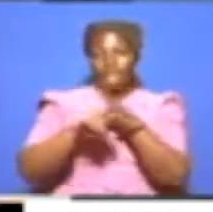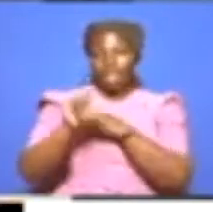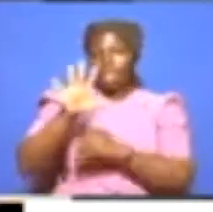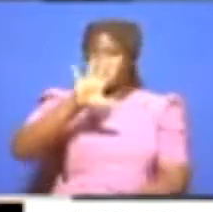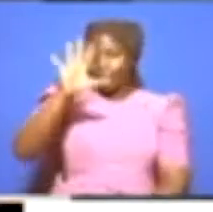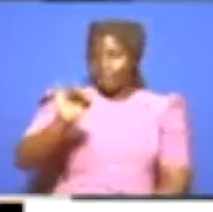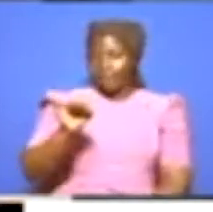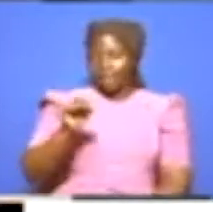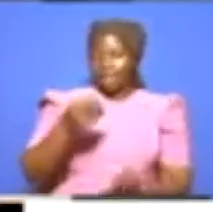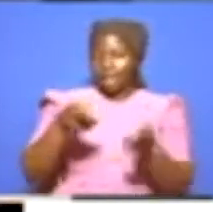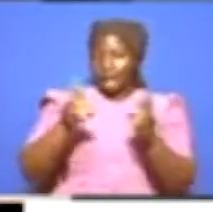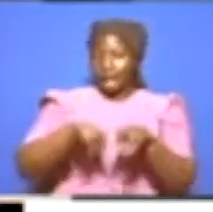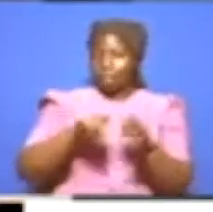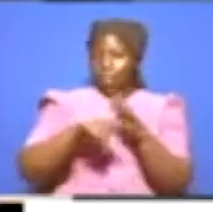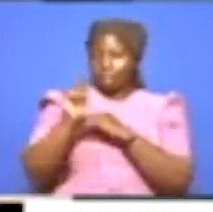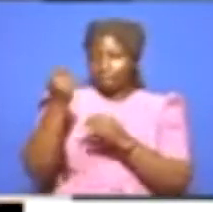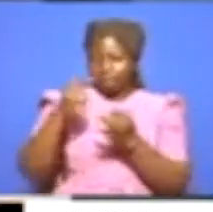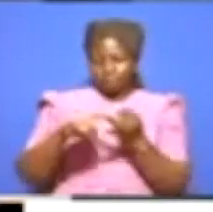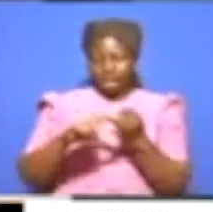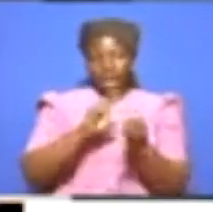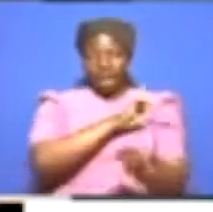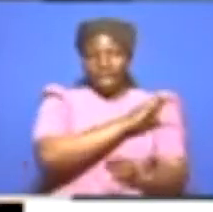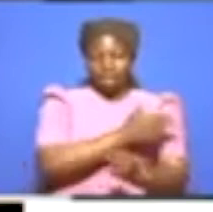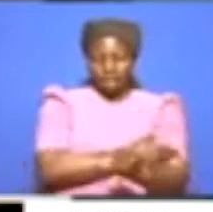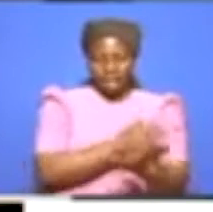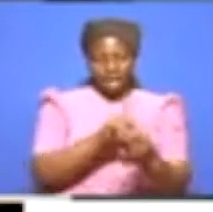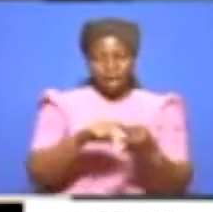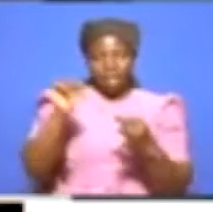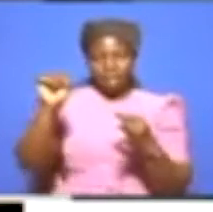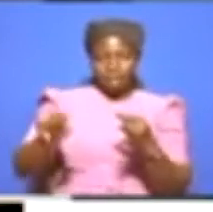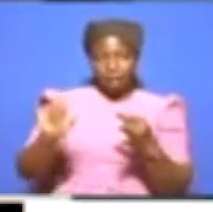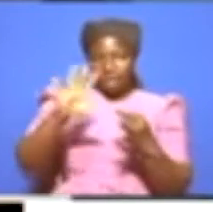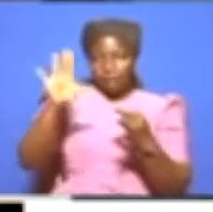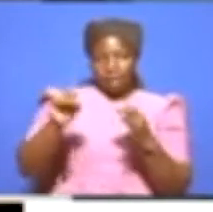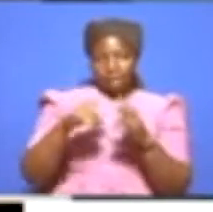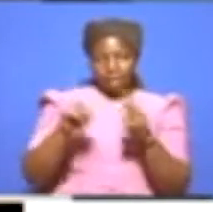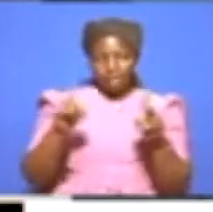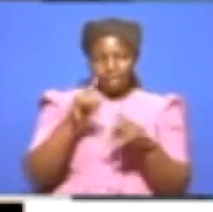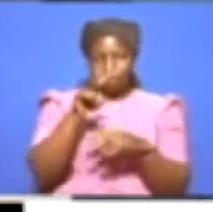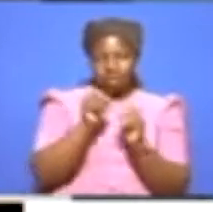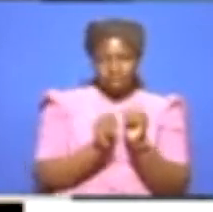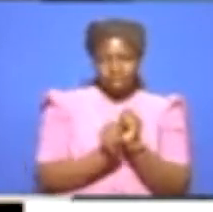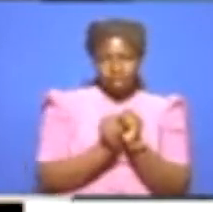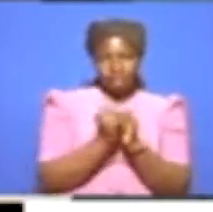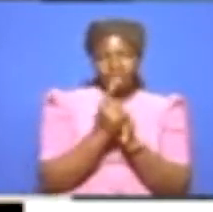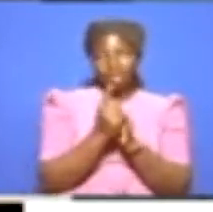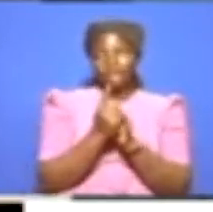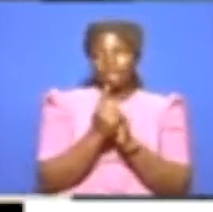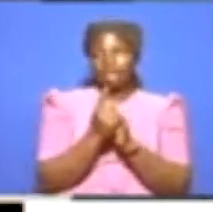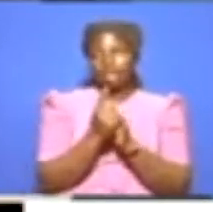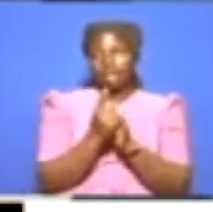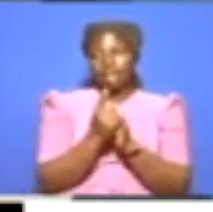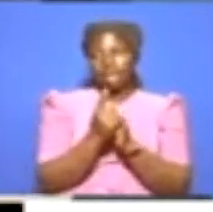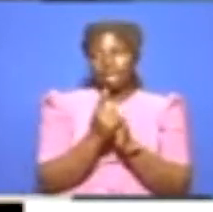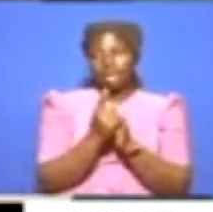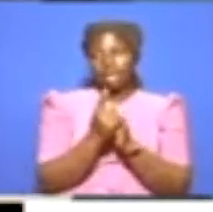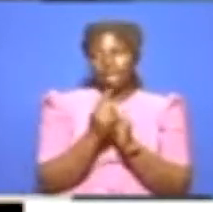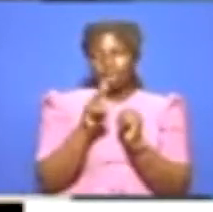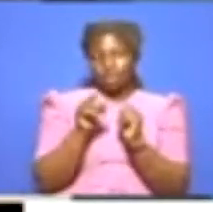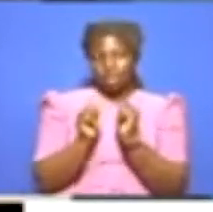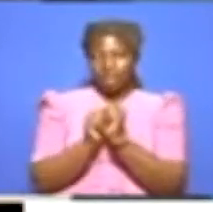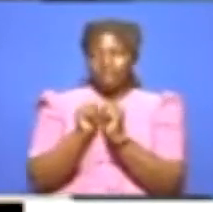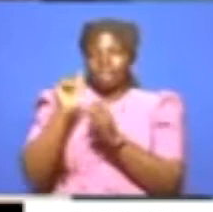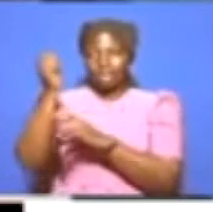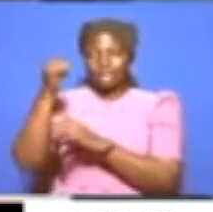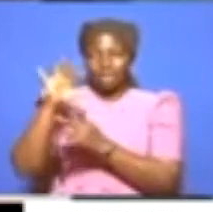Nigeria, and South Africa. Started in Israel in 2011. And Kenya is fortunate that being chosen